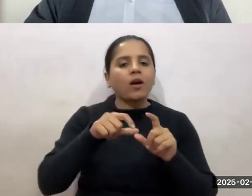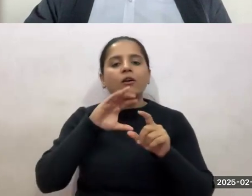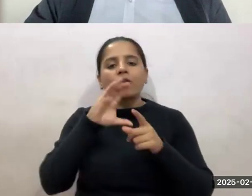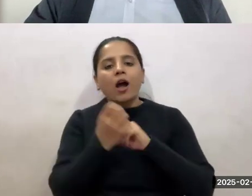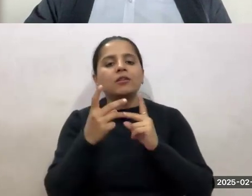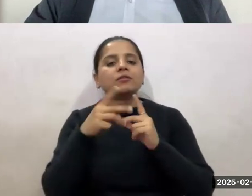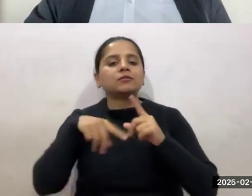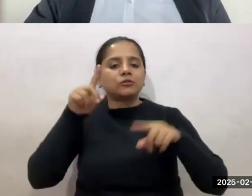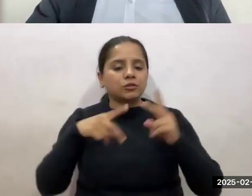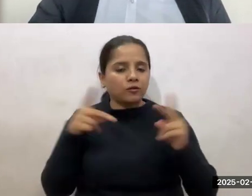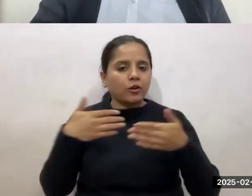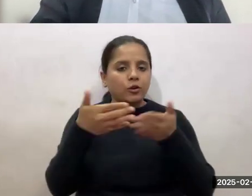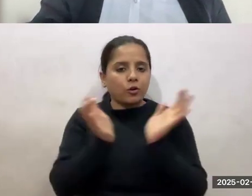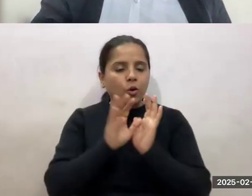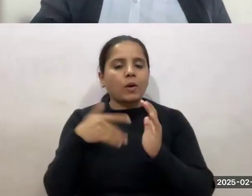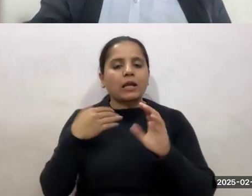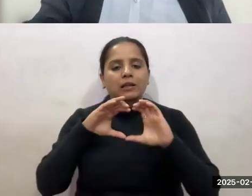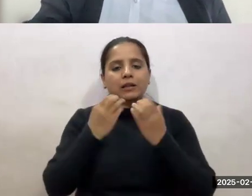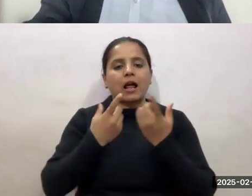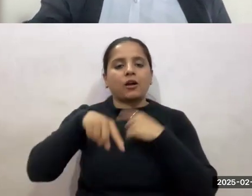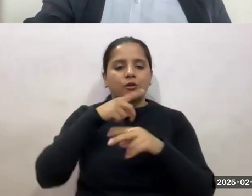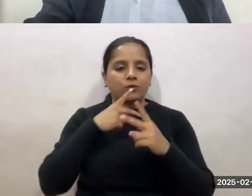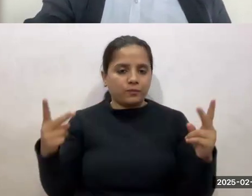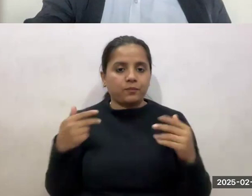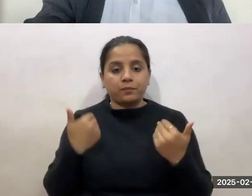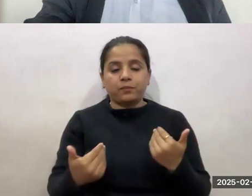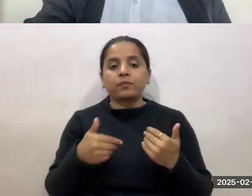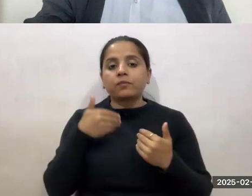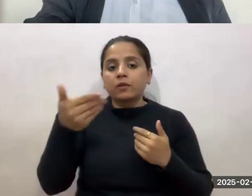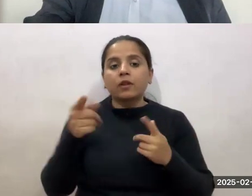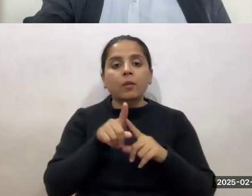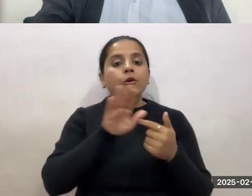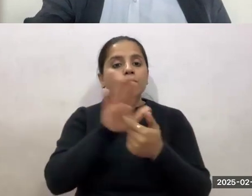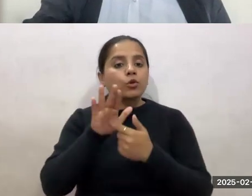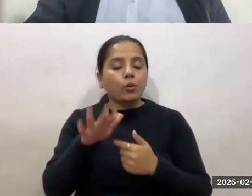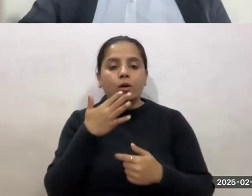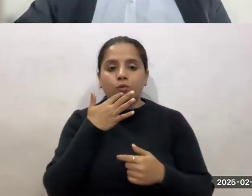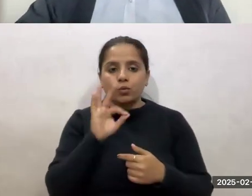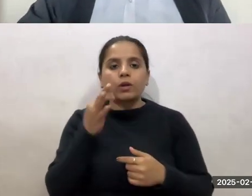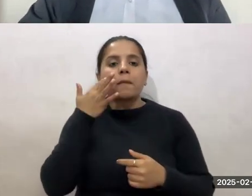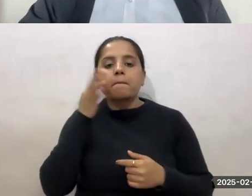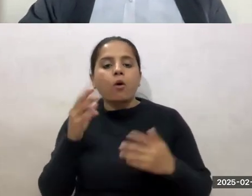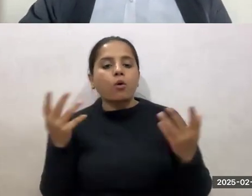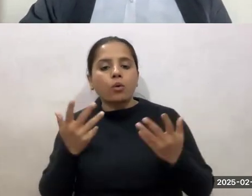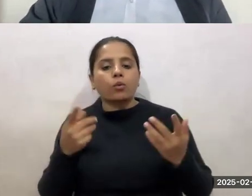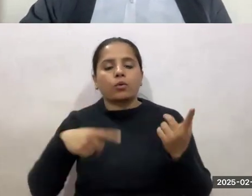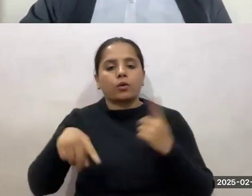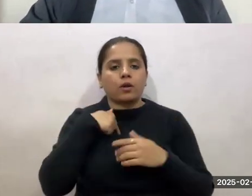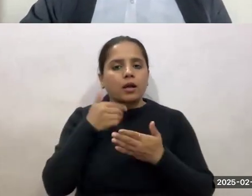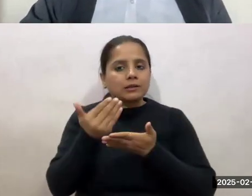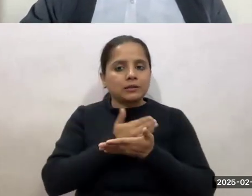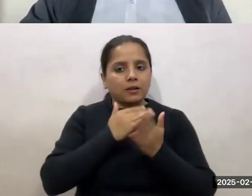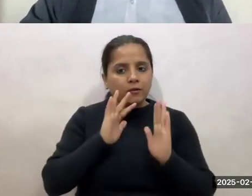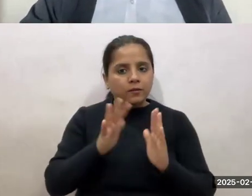our communities and classrooms. This occasion also highlights the crucial importance of preserving